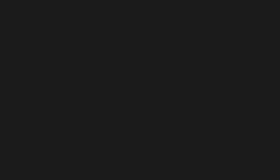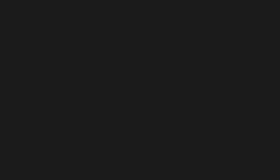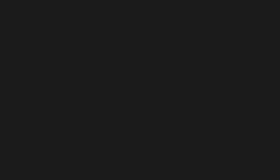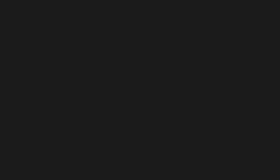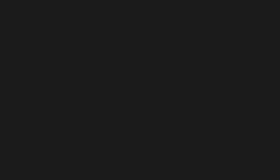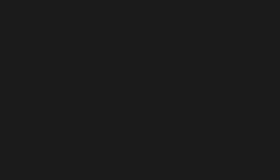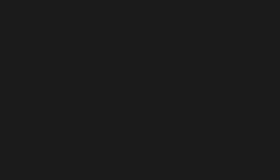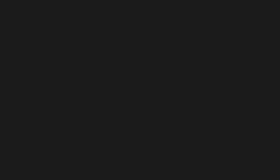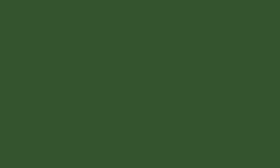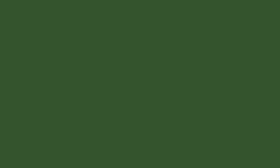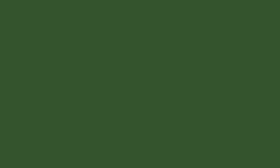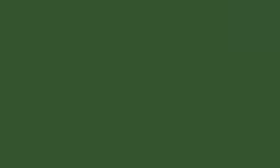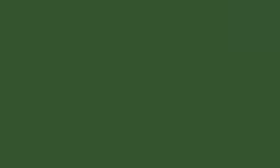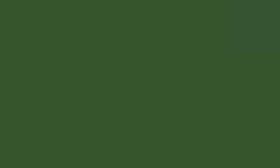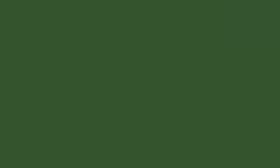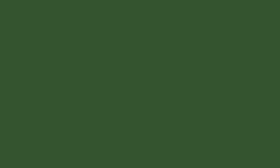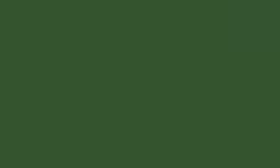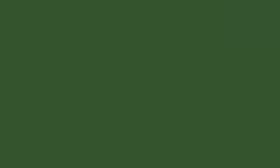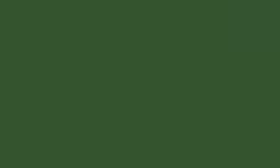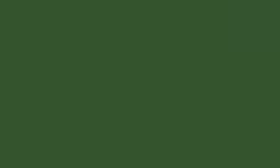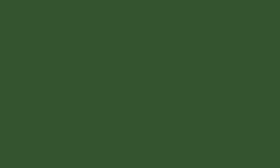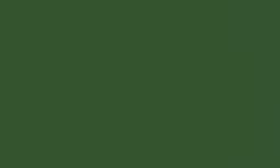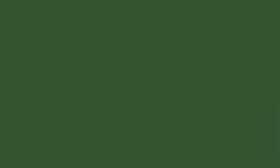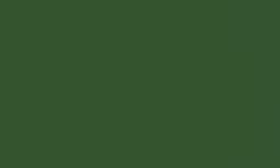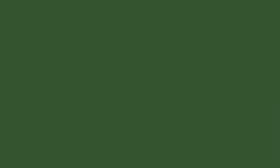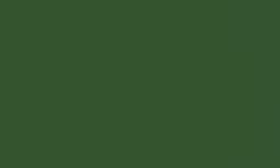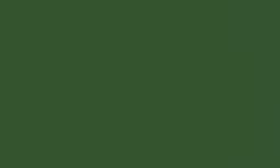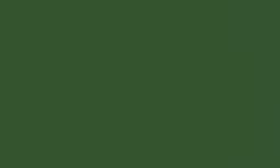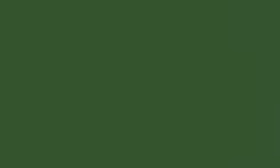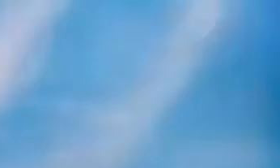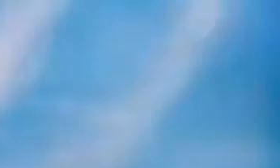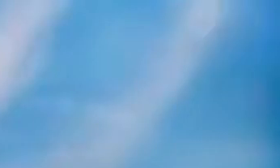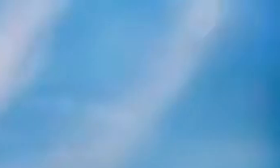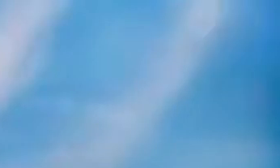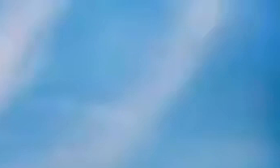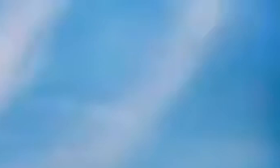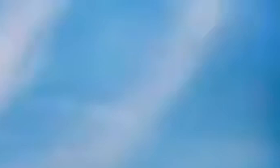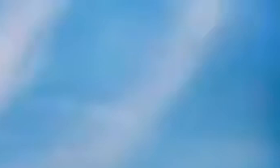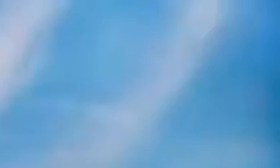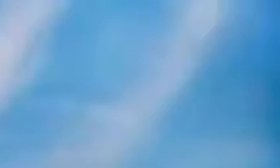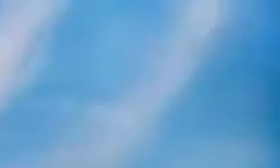me. And then they would call it. Being respectful.